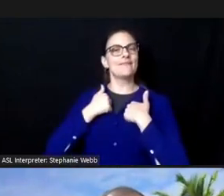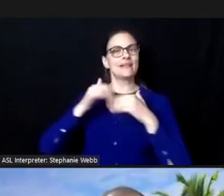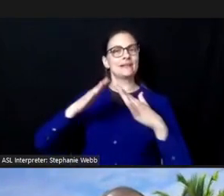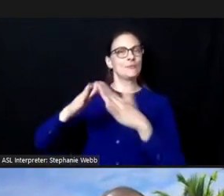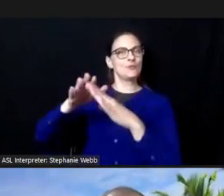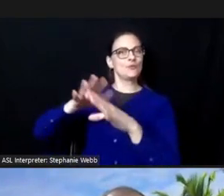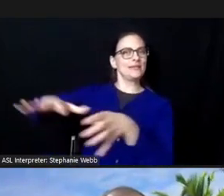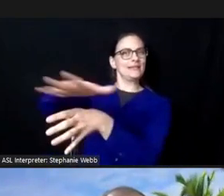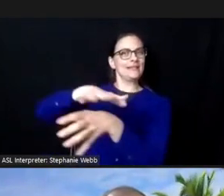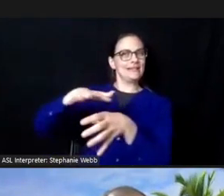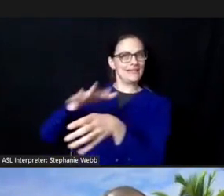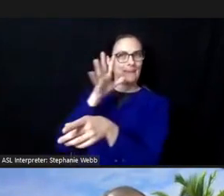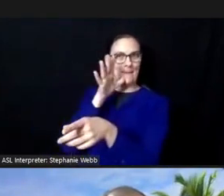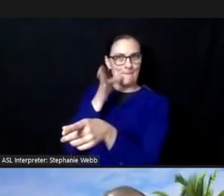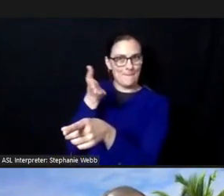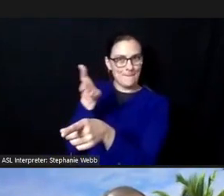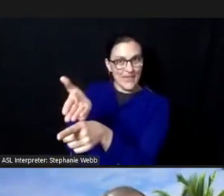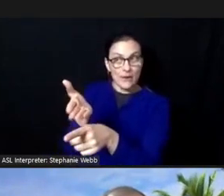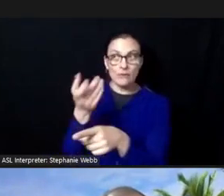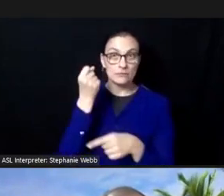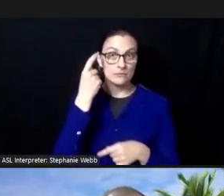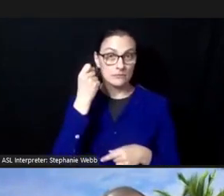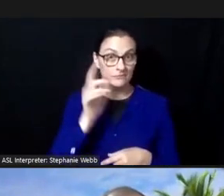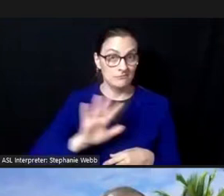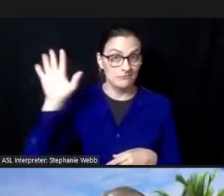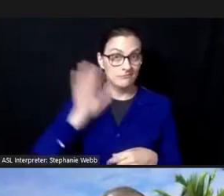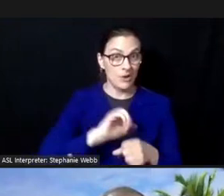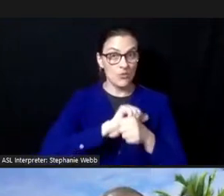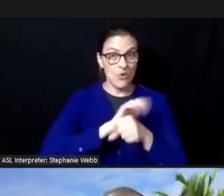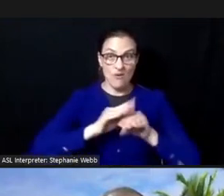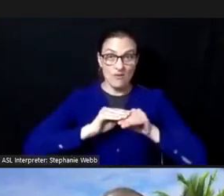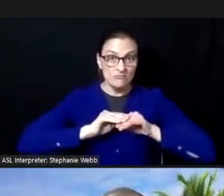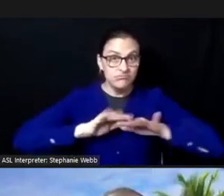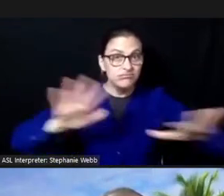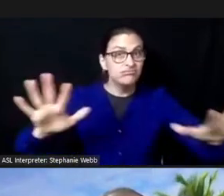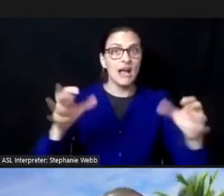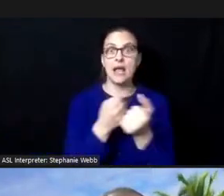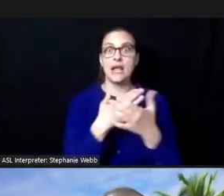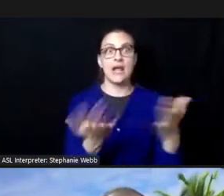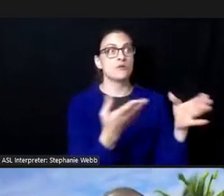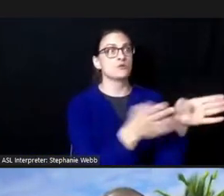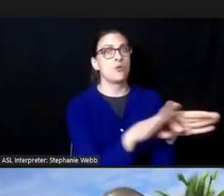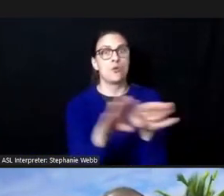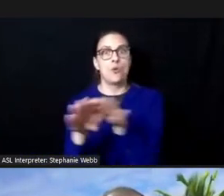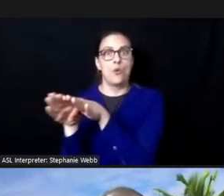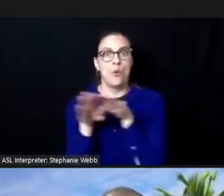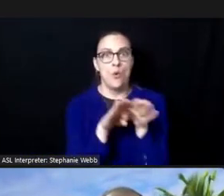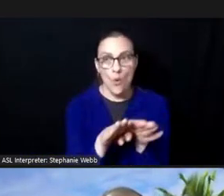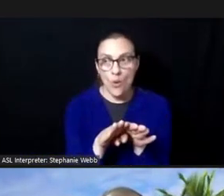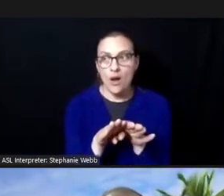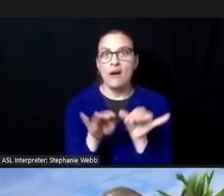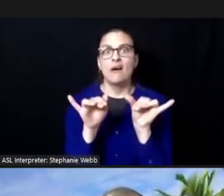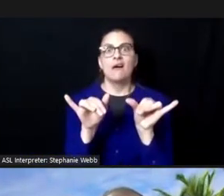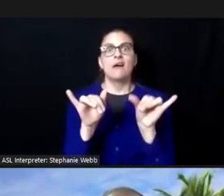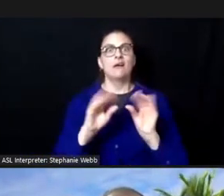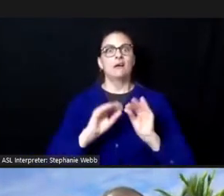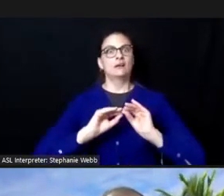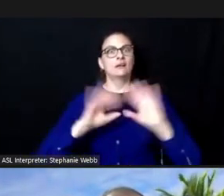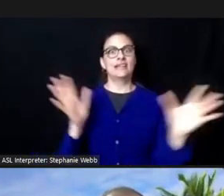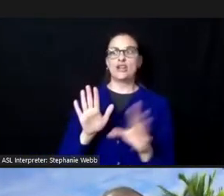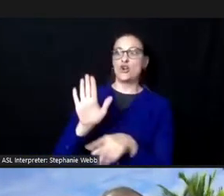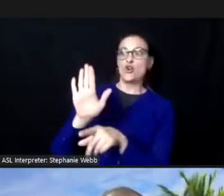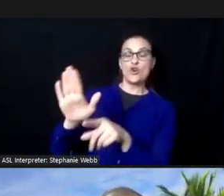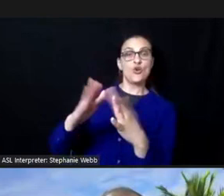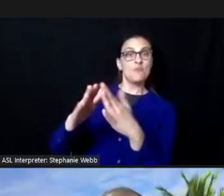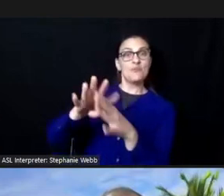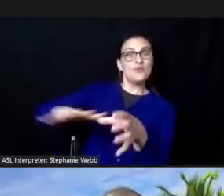as soon as they locked everything down that internet access was only in one corner of the lobby and nobody was allowed to